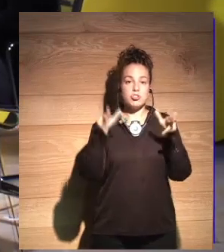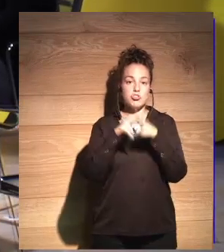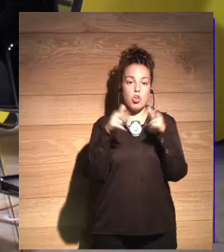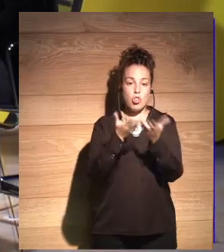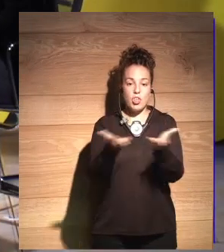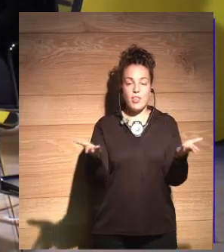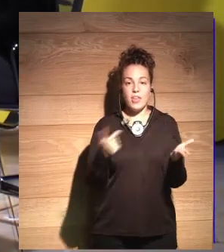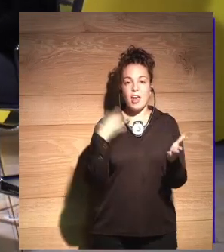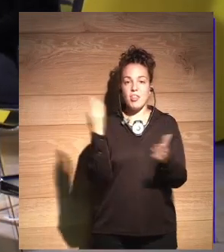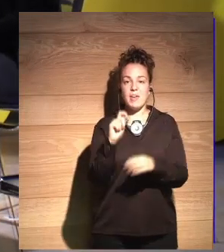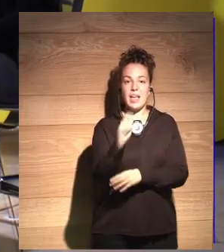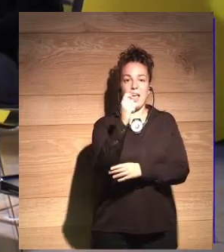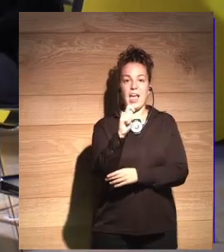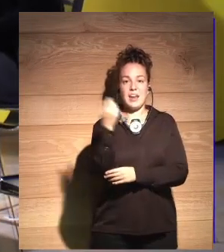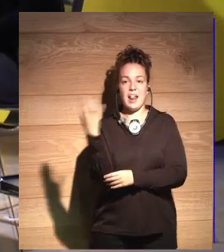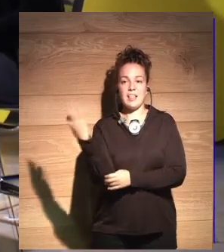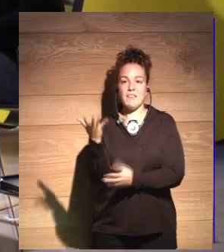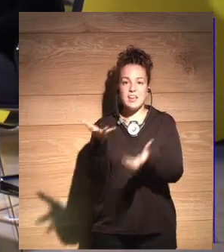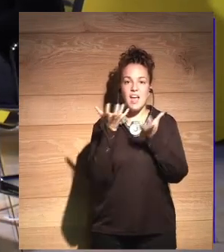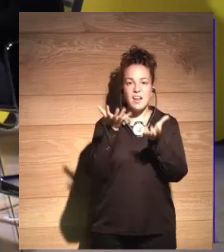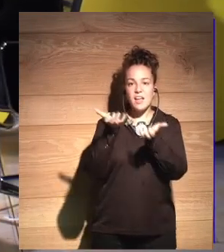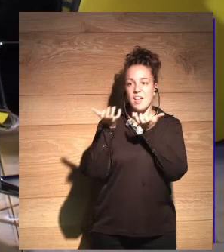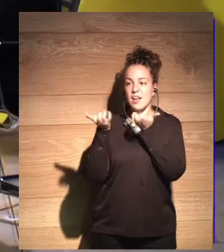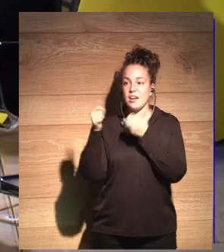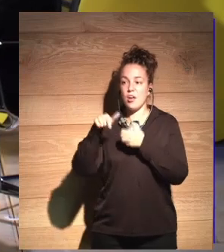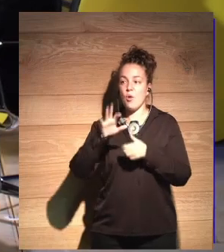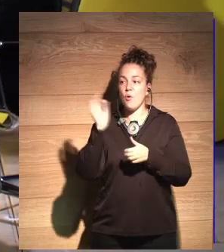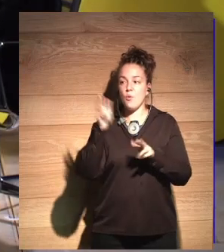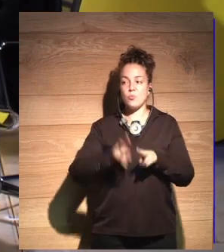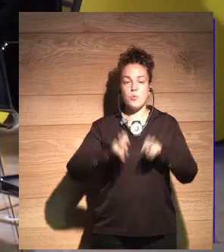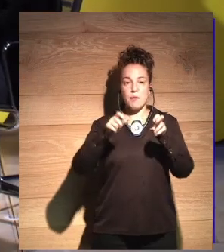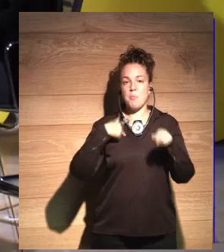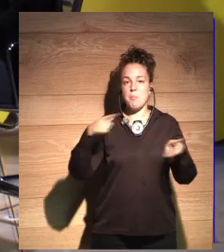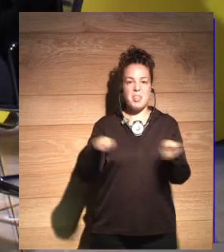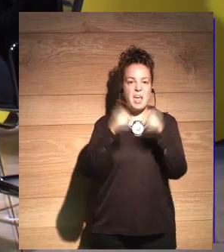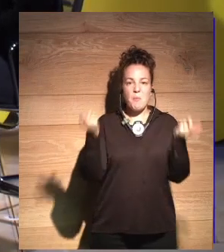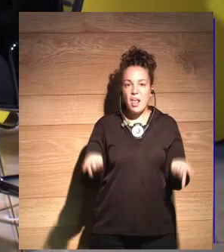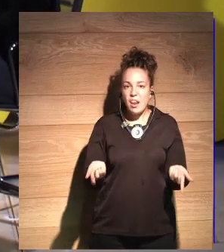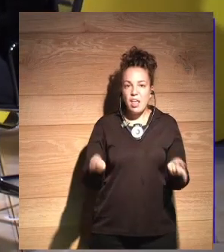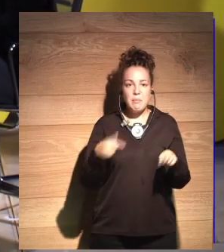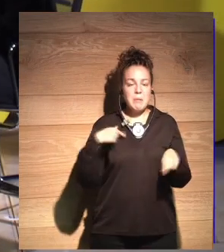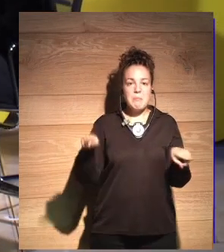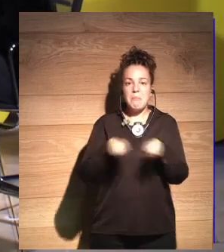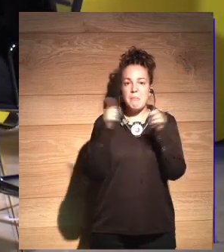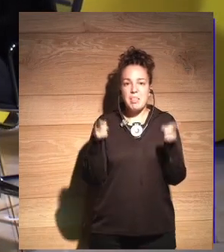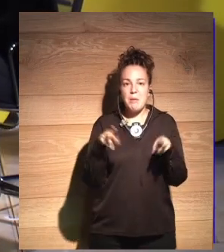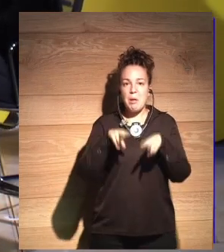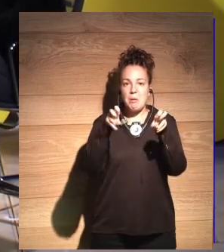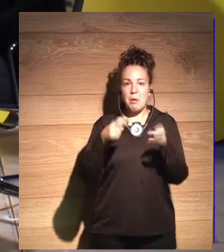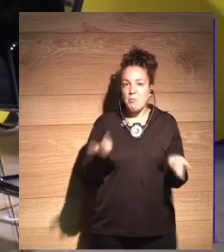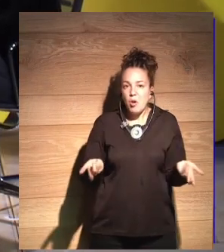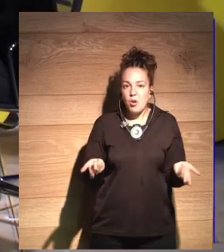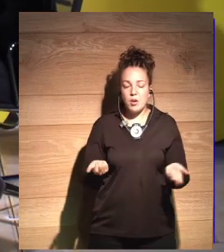this is new, like just for the sake of it's new. It's like, well, I don't give a shit if it's new. I actually like the one before was